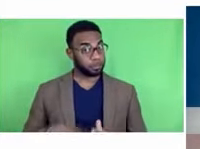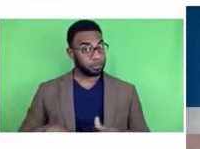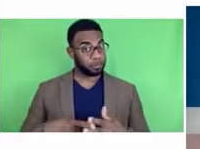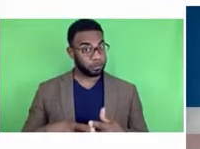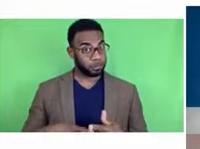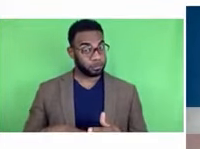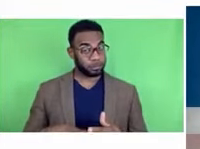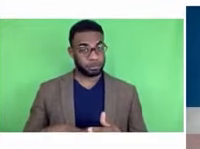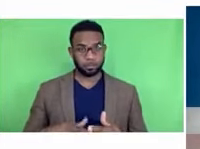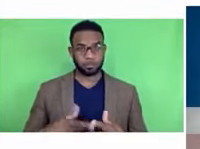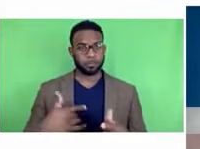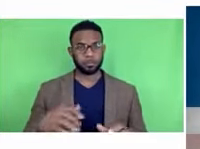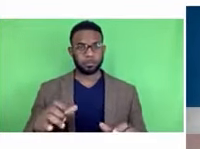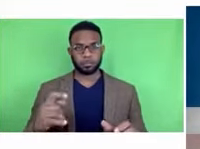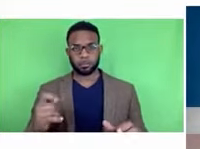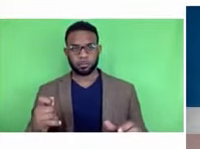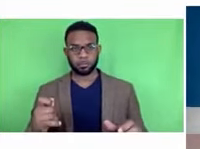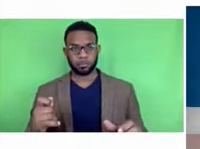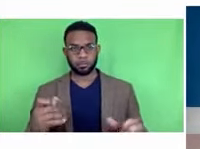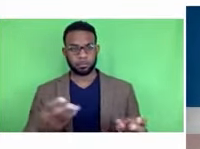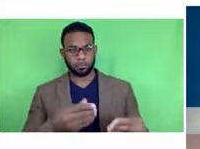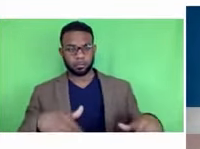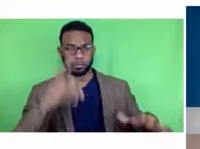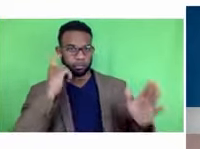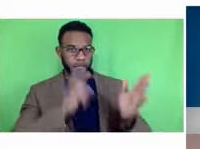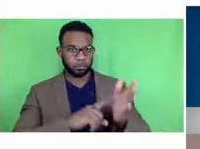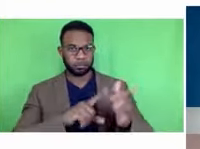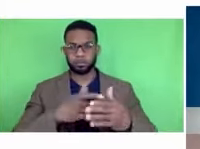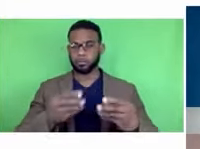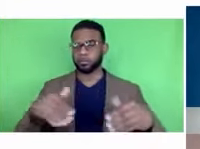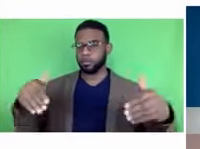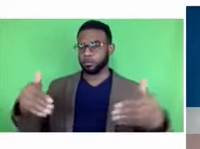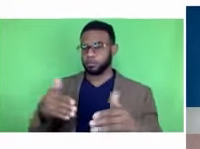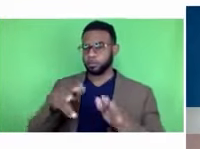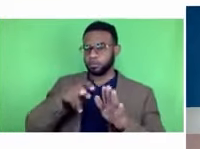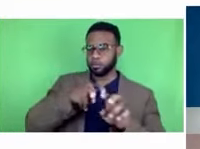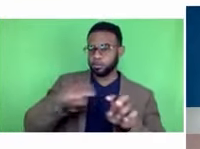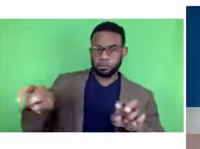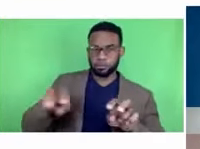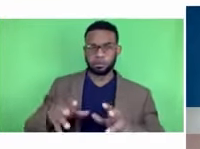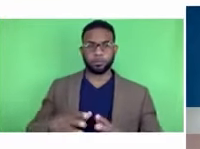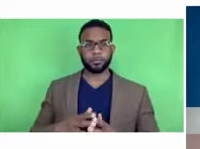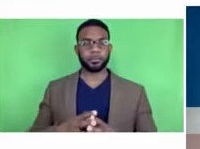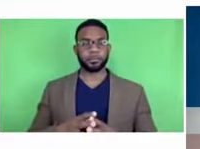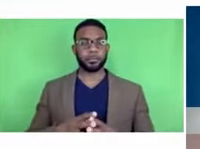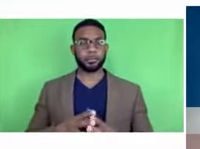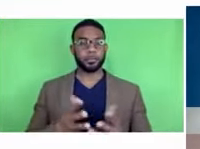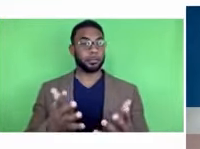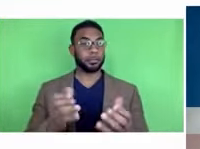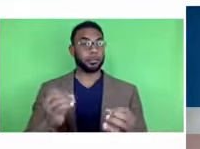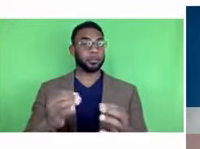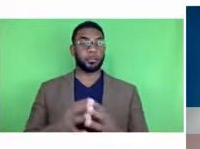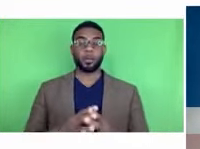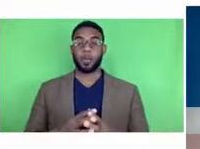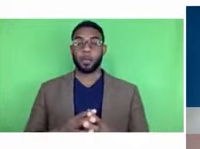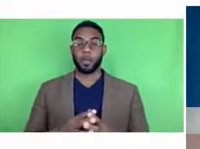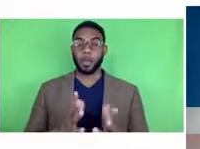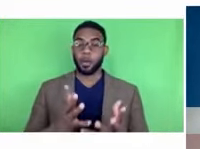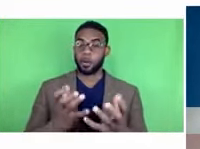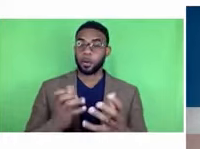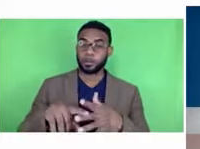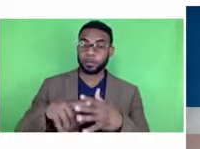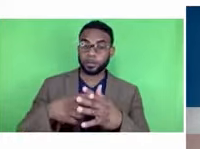just going to do a land acknowledgement, and then we'll have a little introduction of our panelists today. So we would like to begin